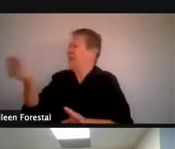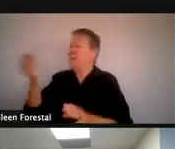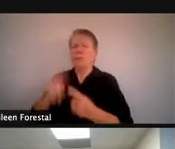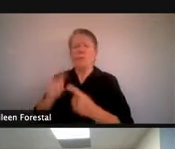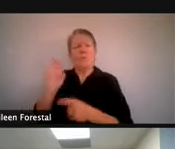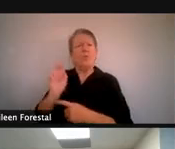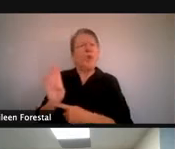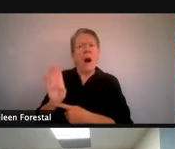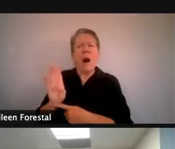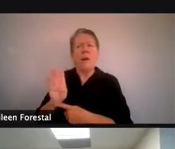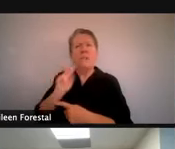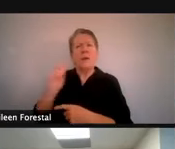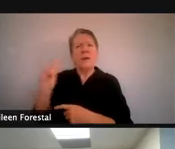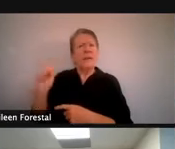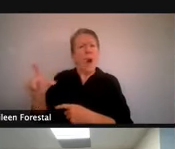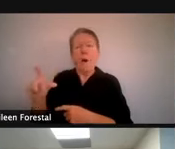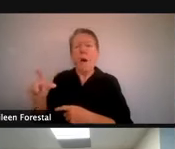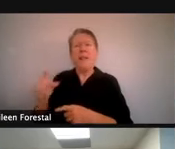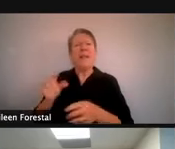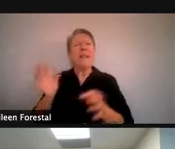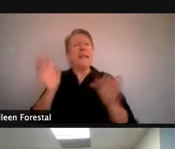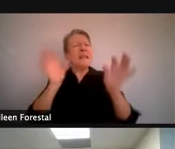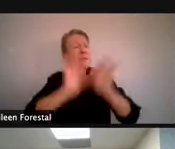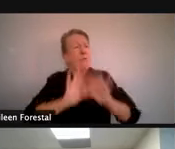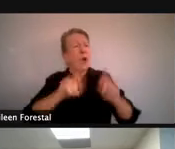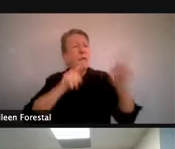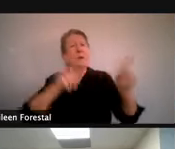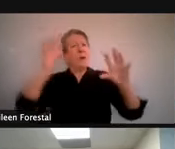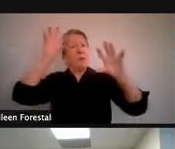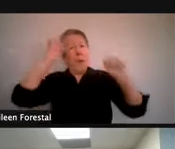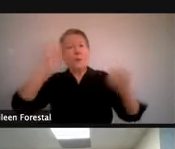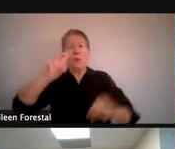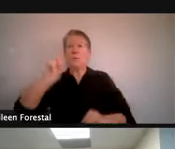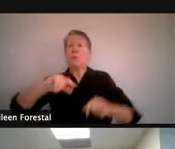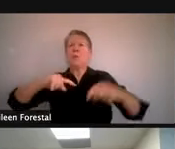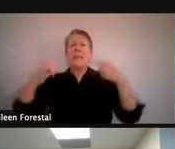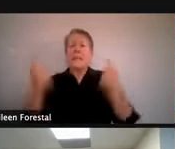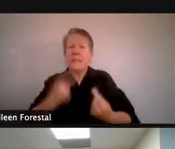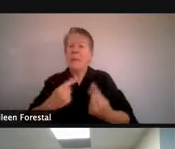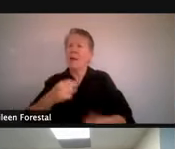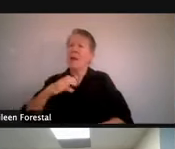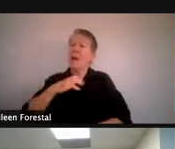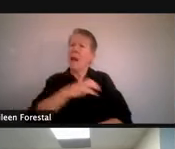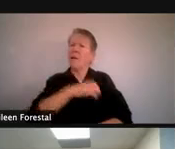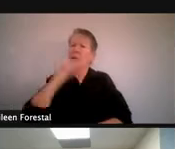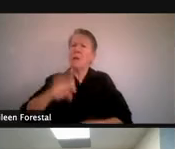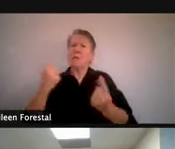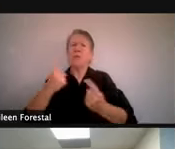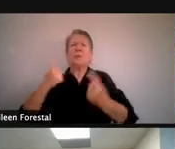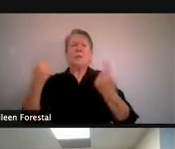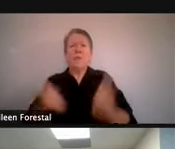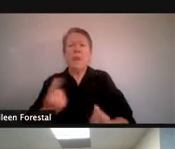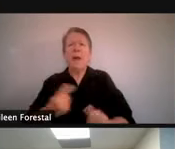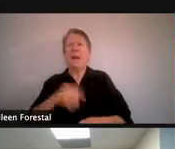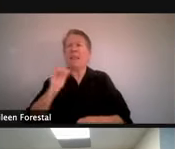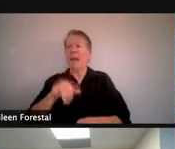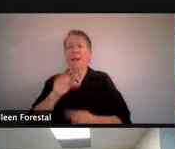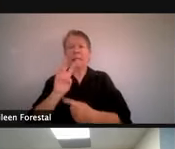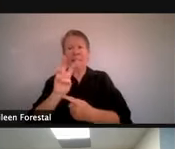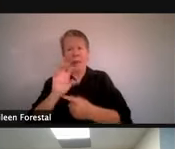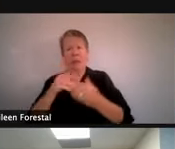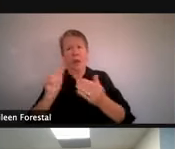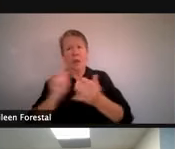acting, and extending the regular way $600 benefit that was a lifesaver for so many. Putting money out for our